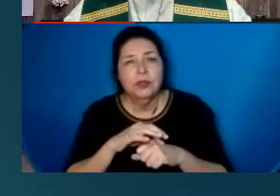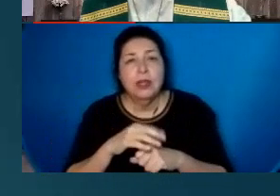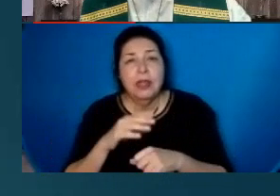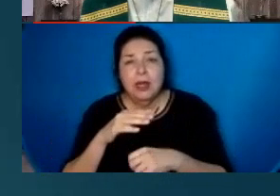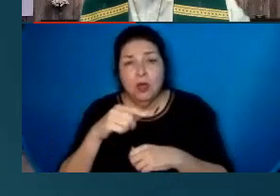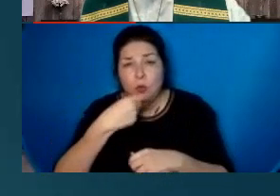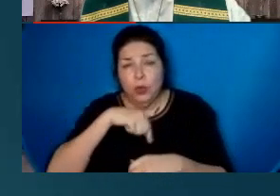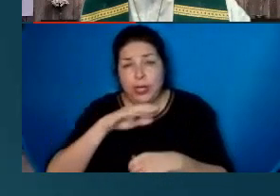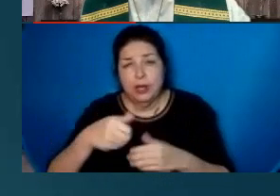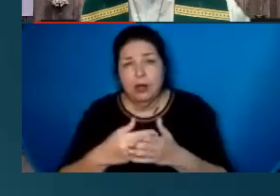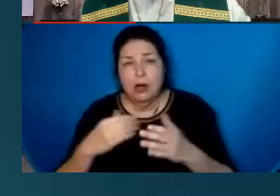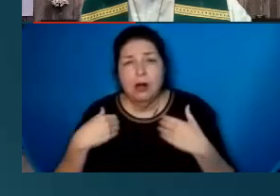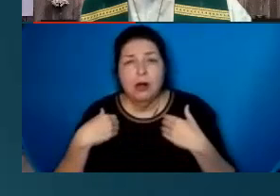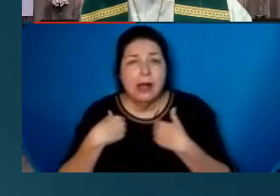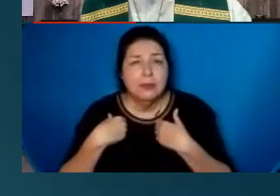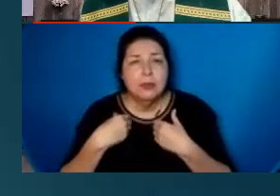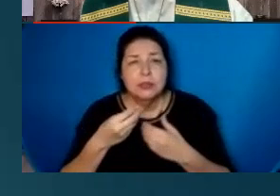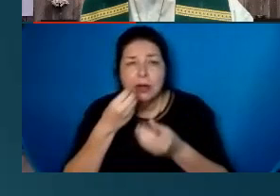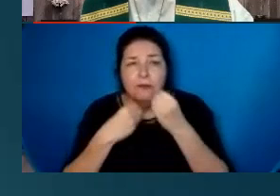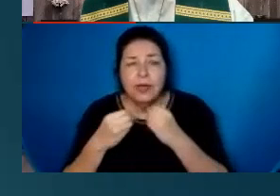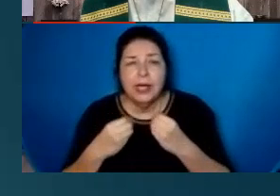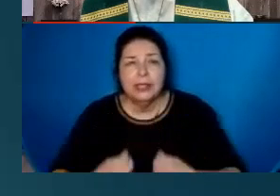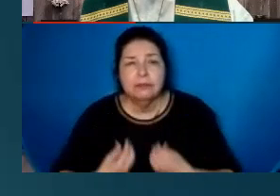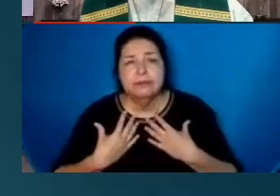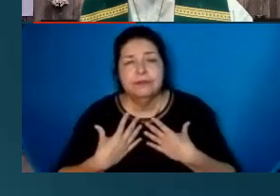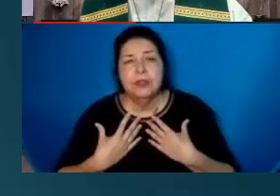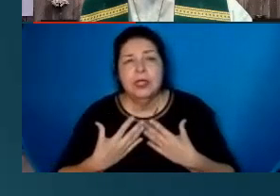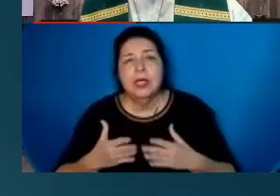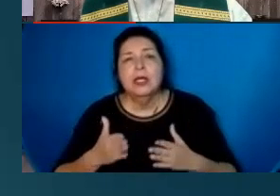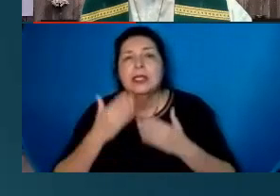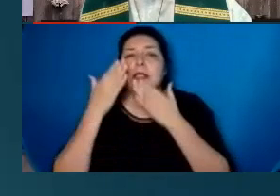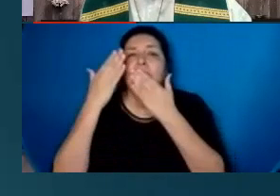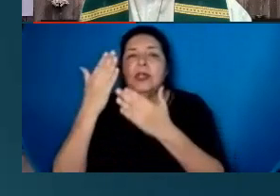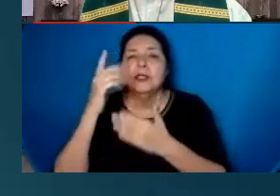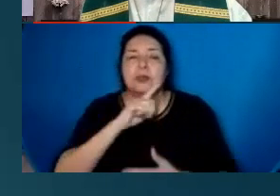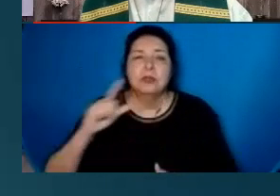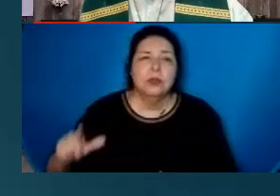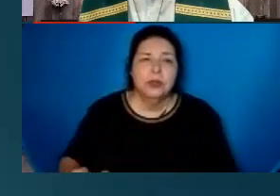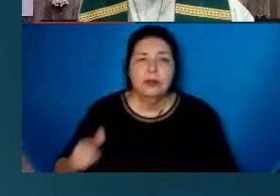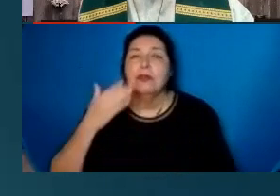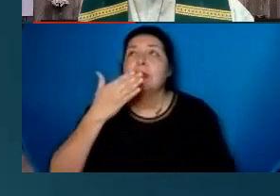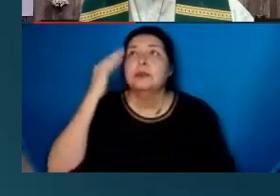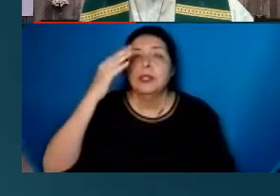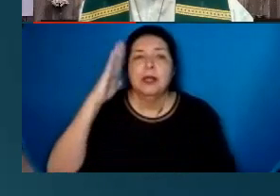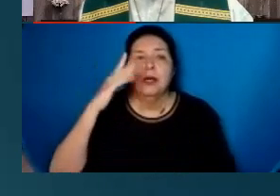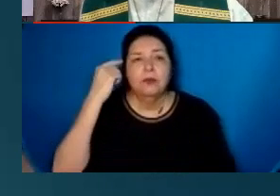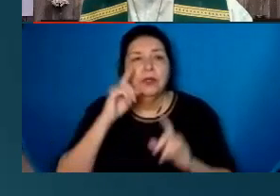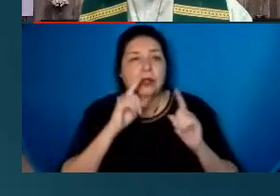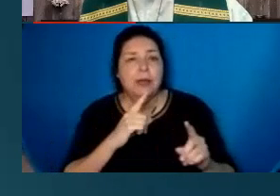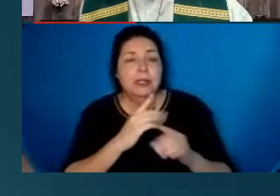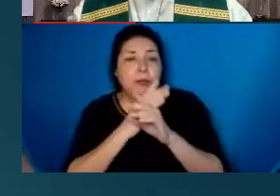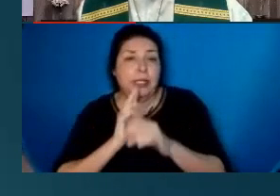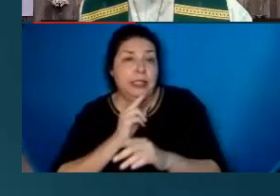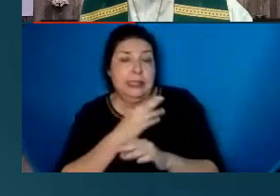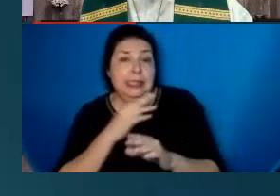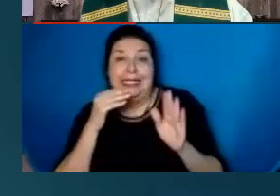all creatures are fed and nourished, let us give thanks to the Lord. For the commands that protect us against